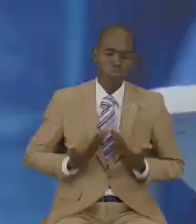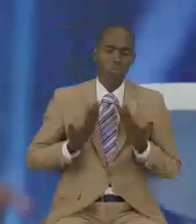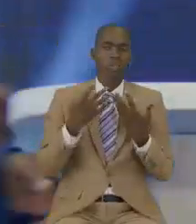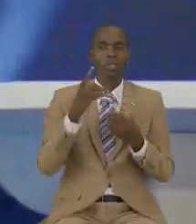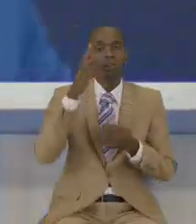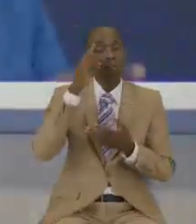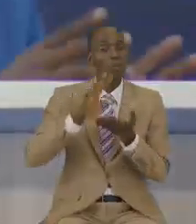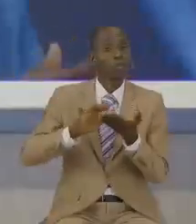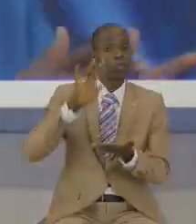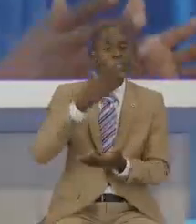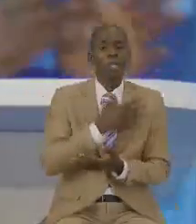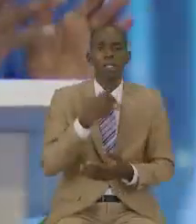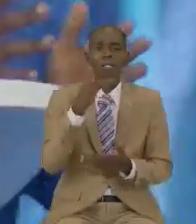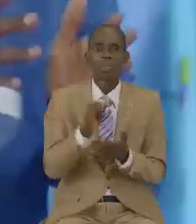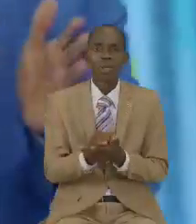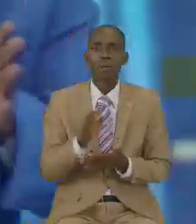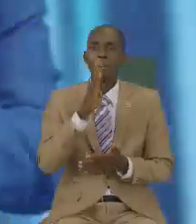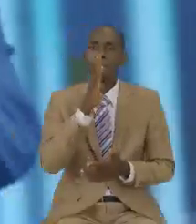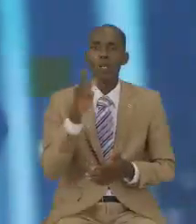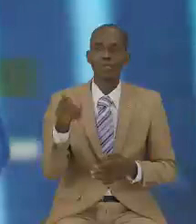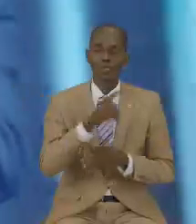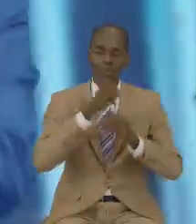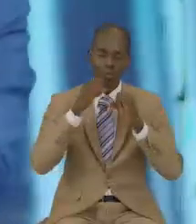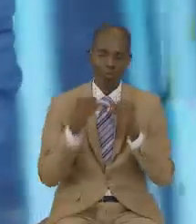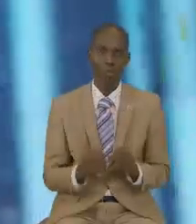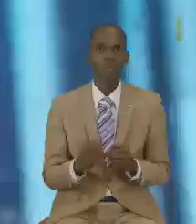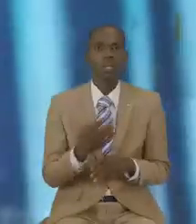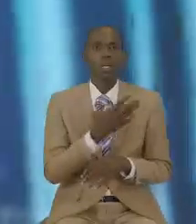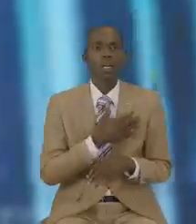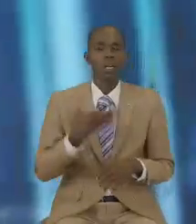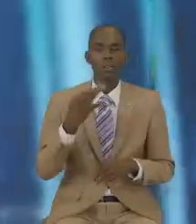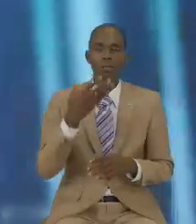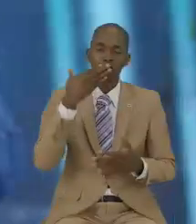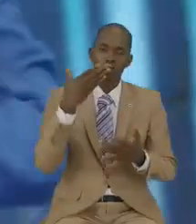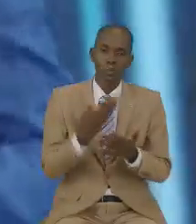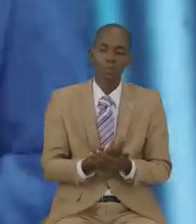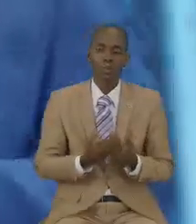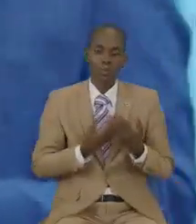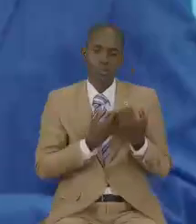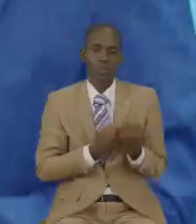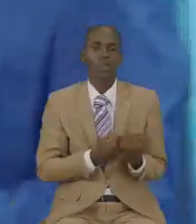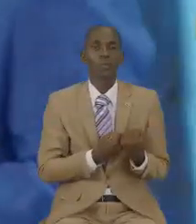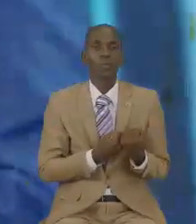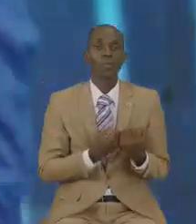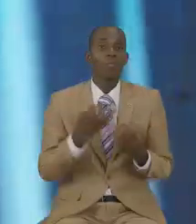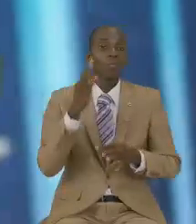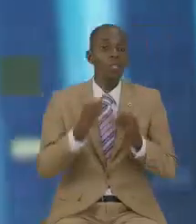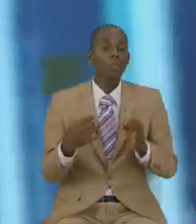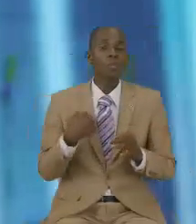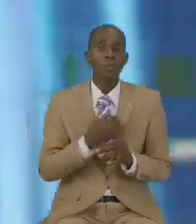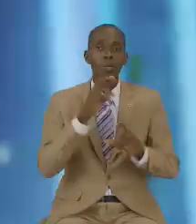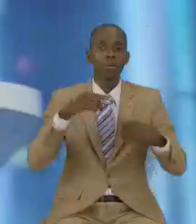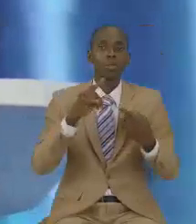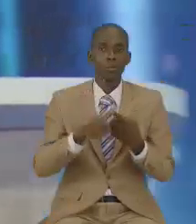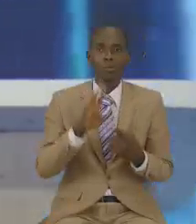And he said, be strong and of a good courage. You know, if we're going to be, and I know